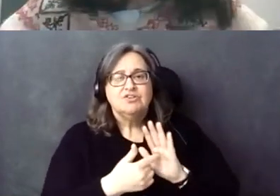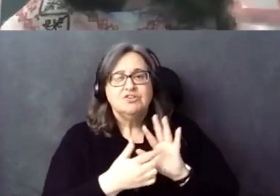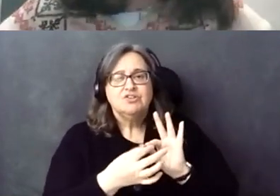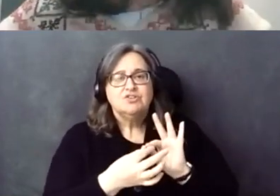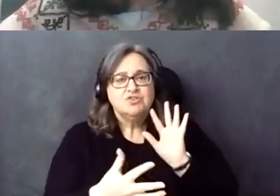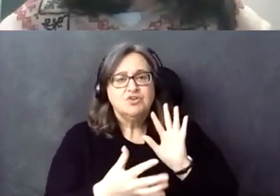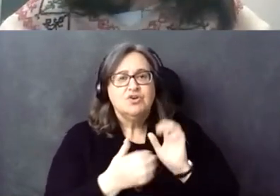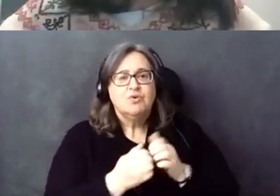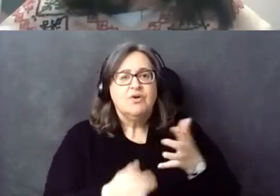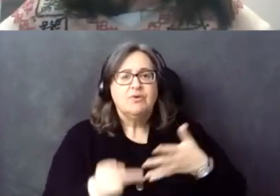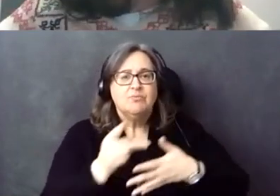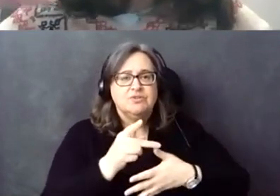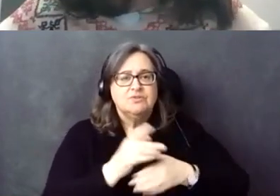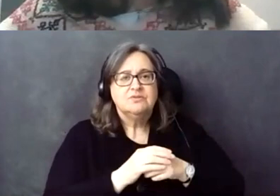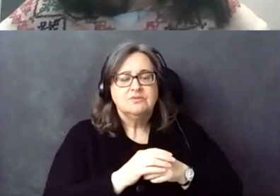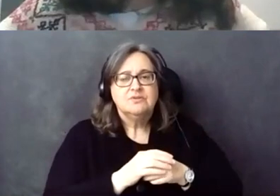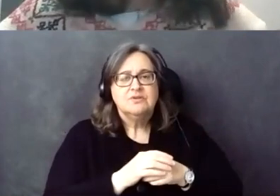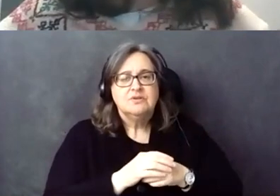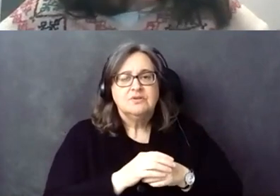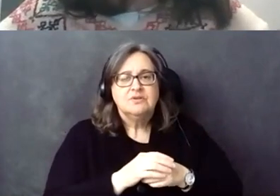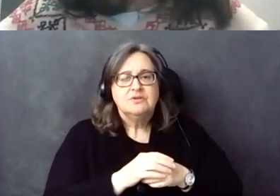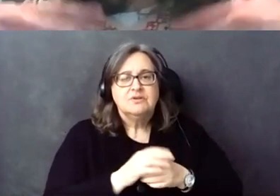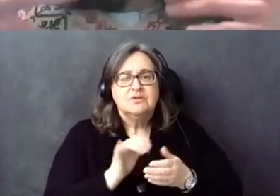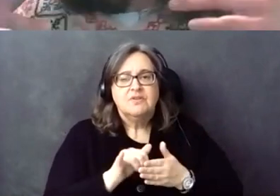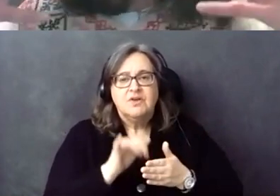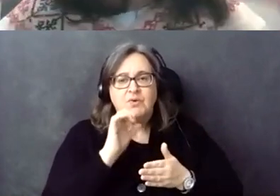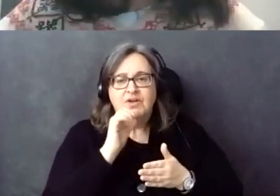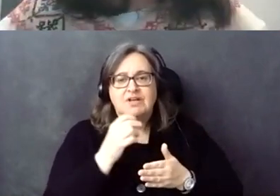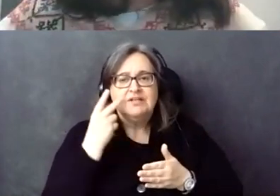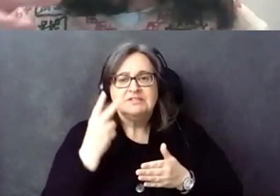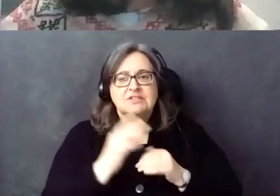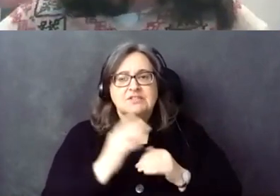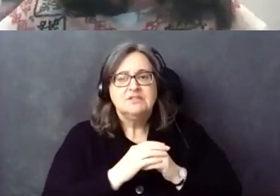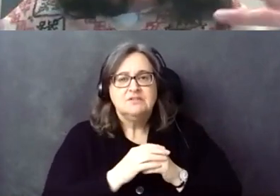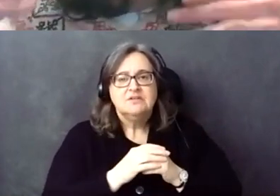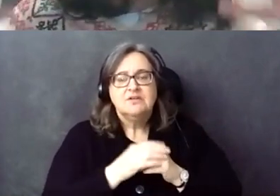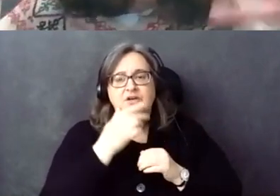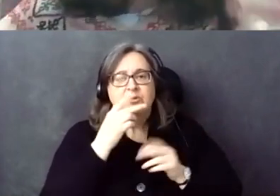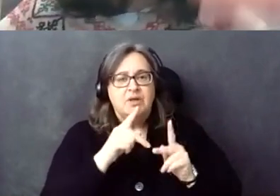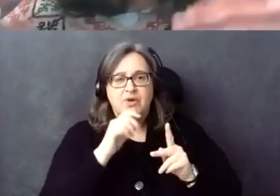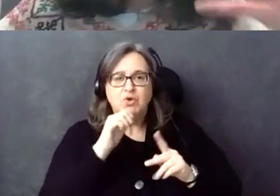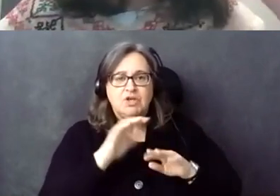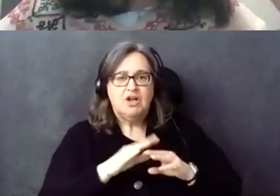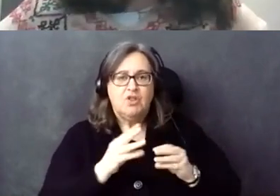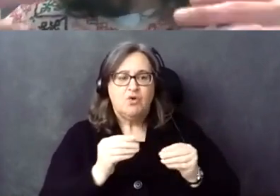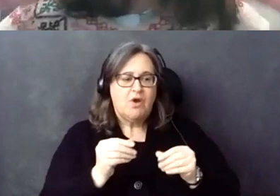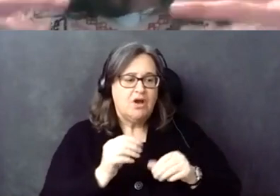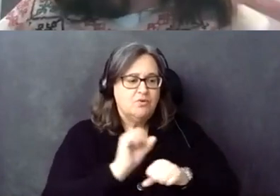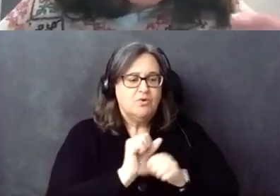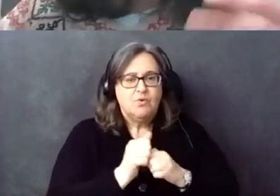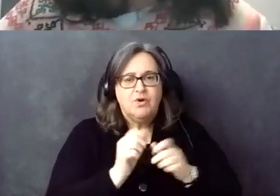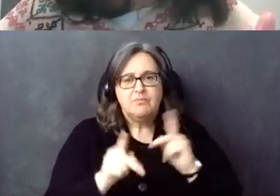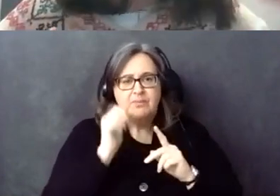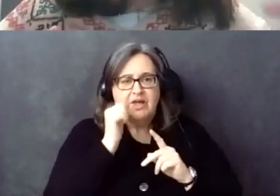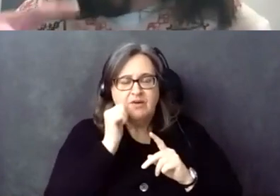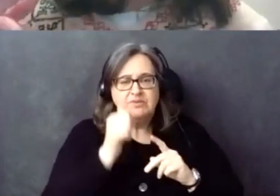the priorities that are not seen because, you know, people aren't on the ground working with people every day.